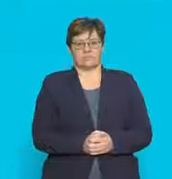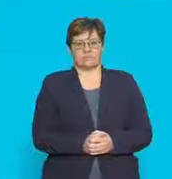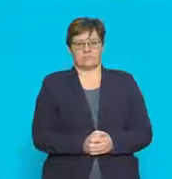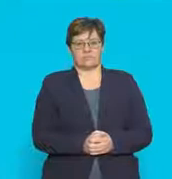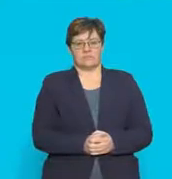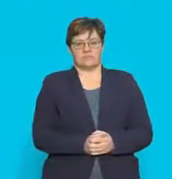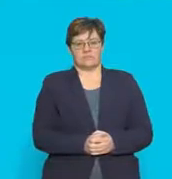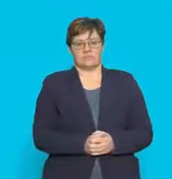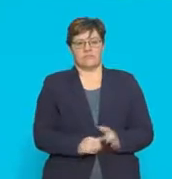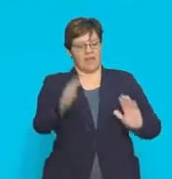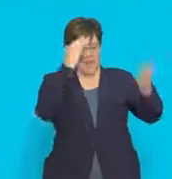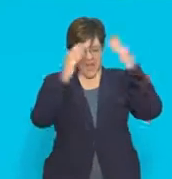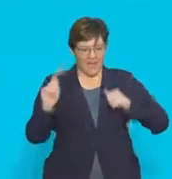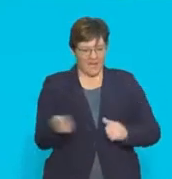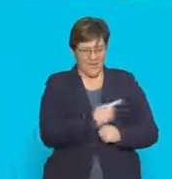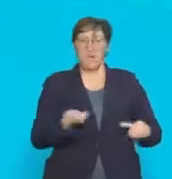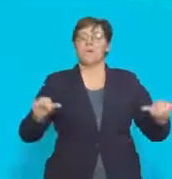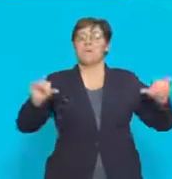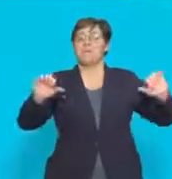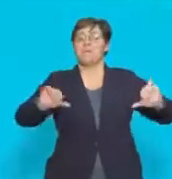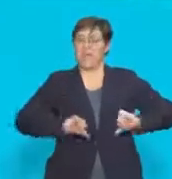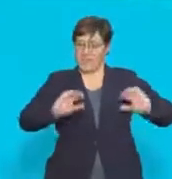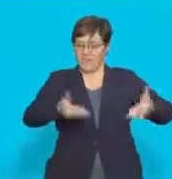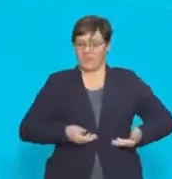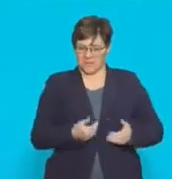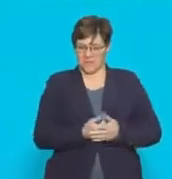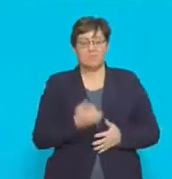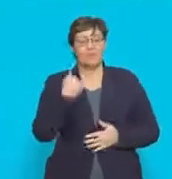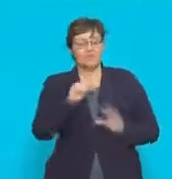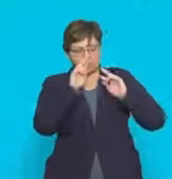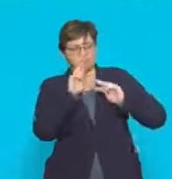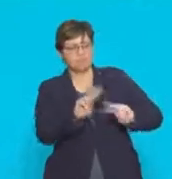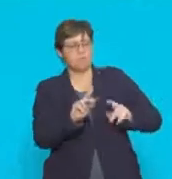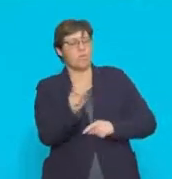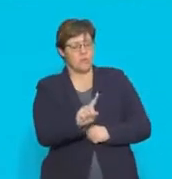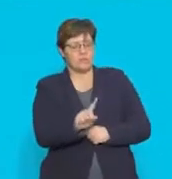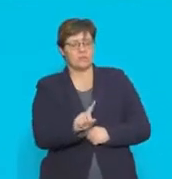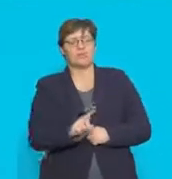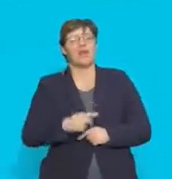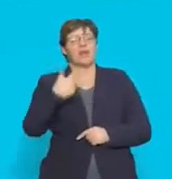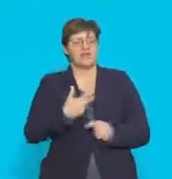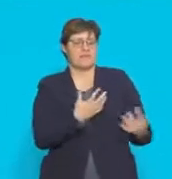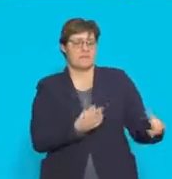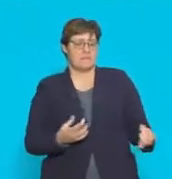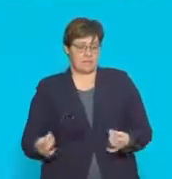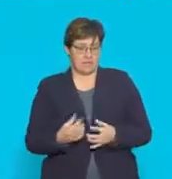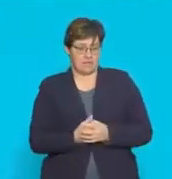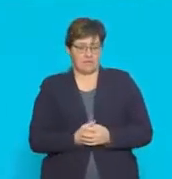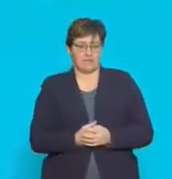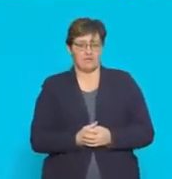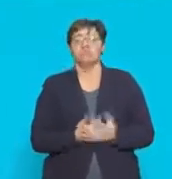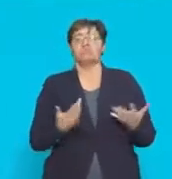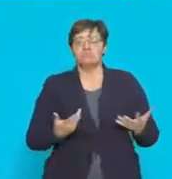Hi guys, welcome back. So we are still looking at classifying some numbers, right? This is all about what